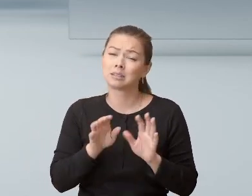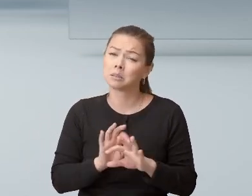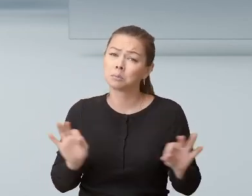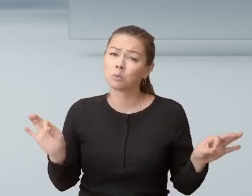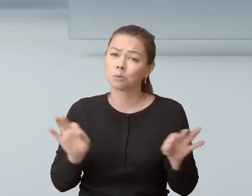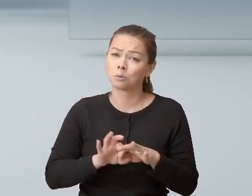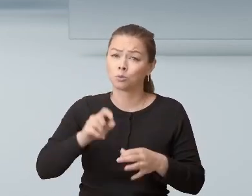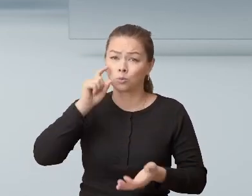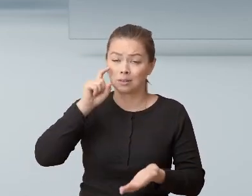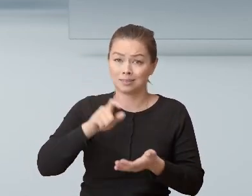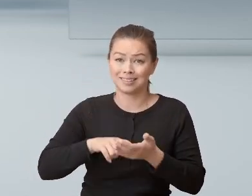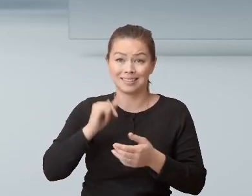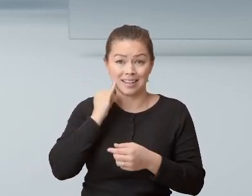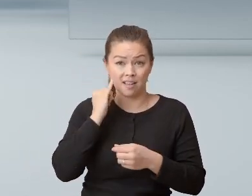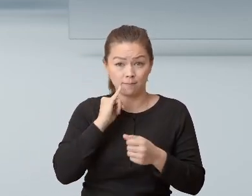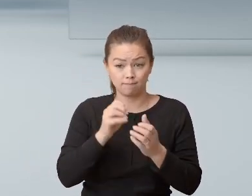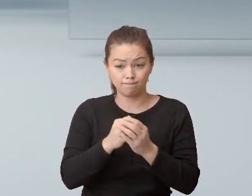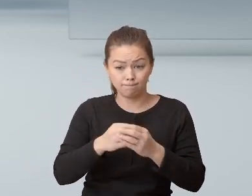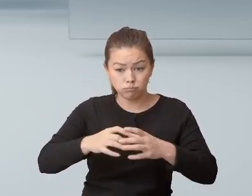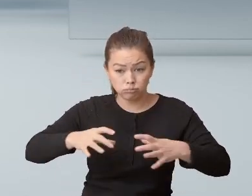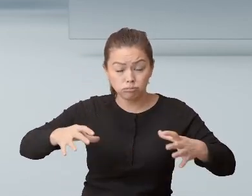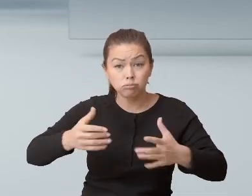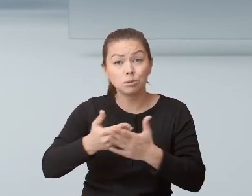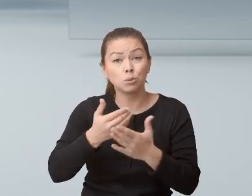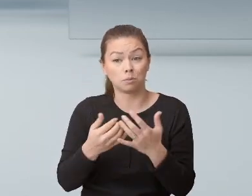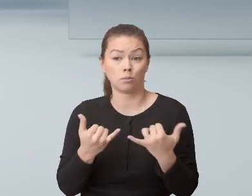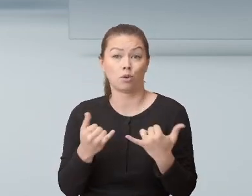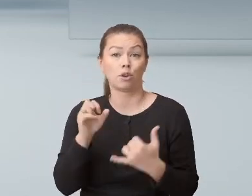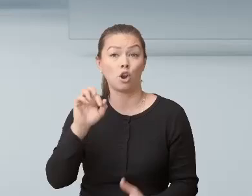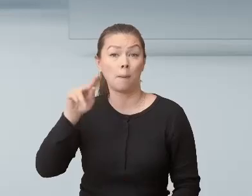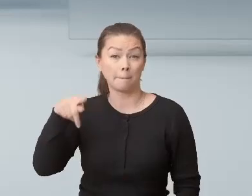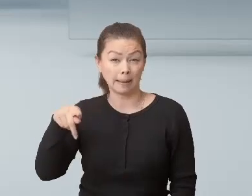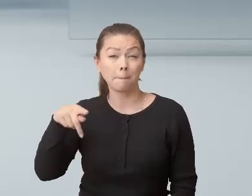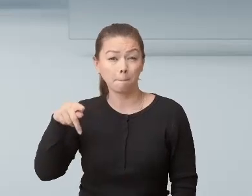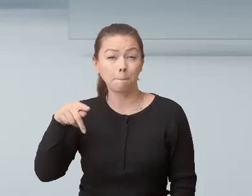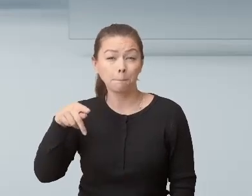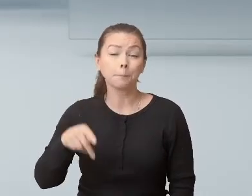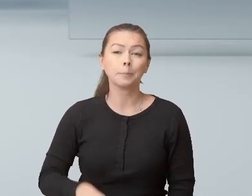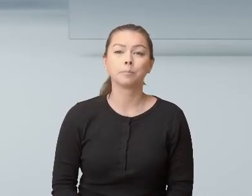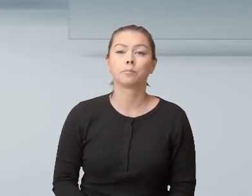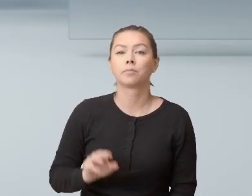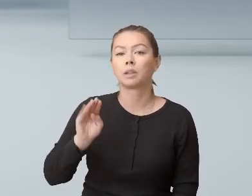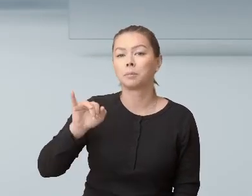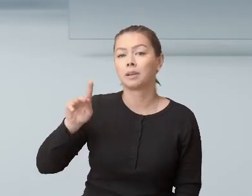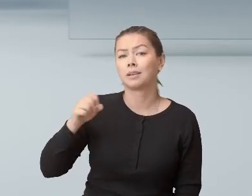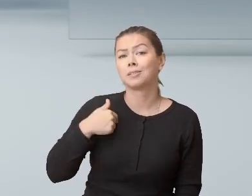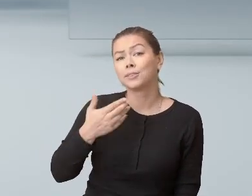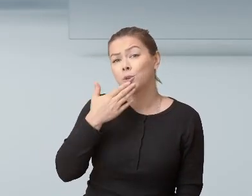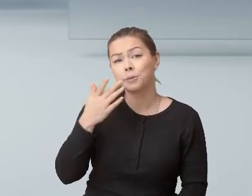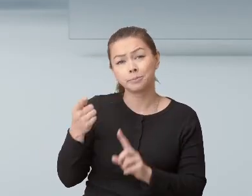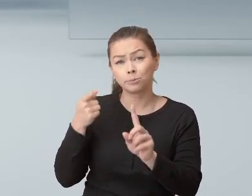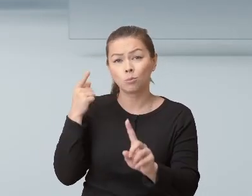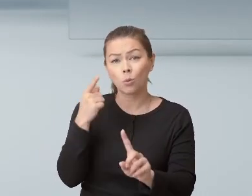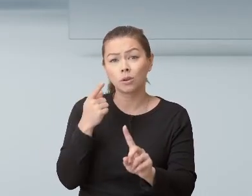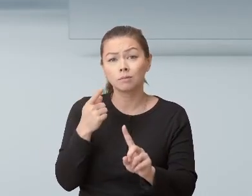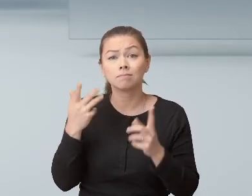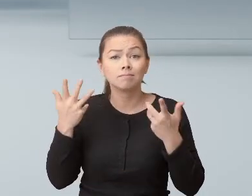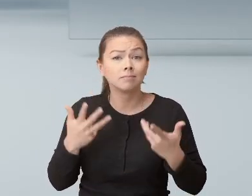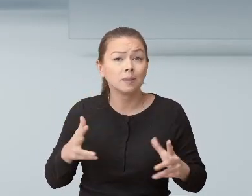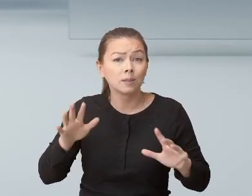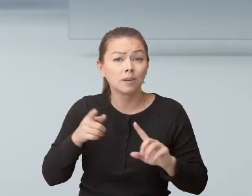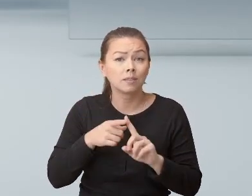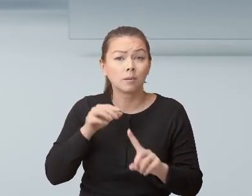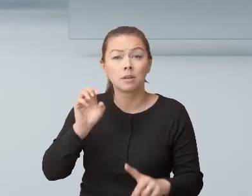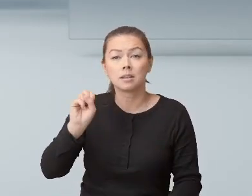piece to look at as you look at moving into a new modern ERP. A really great point. Well, that's all for the Sikich portion